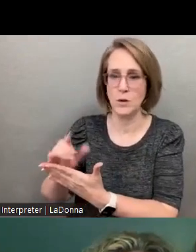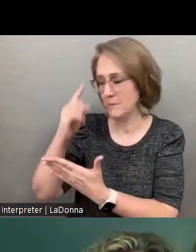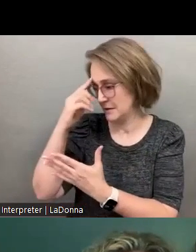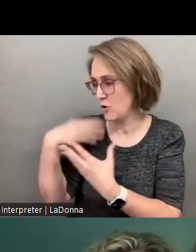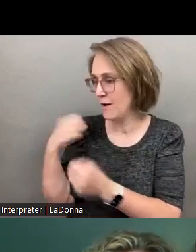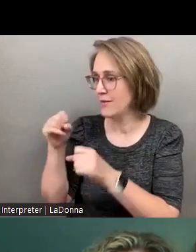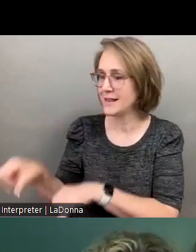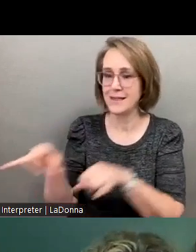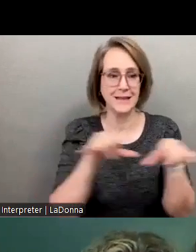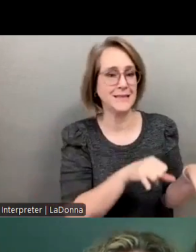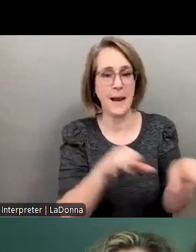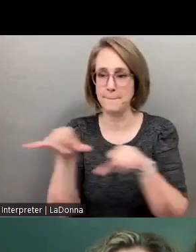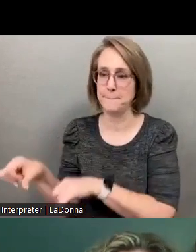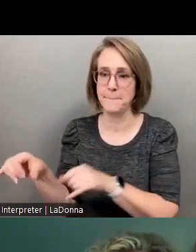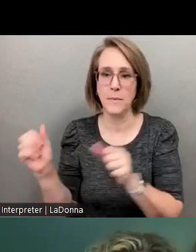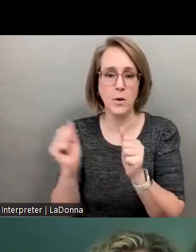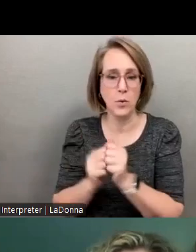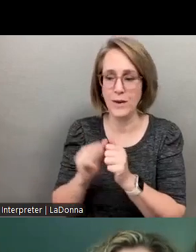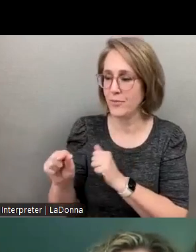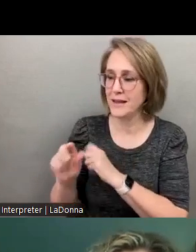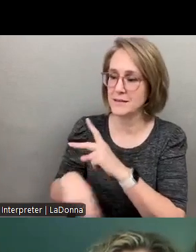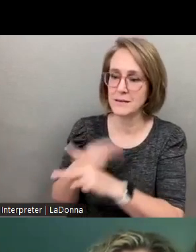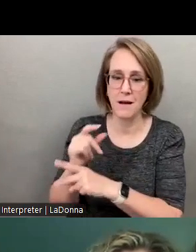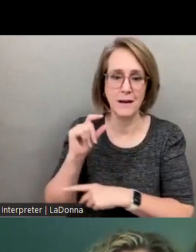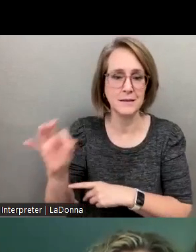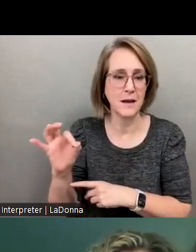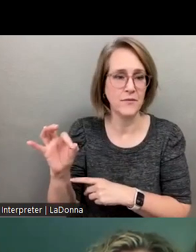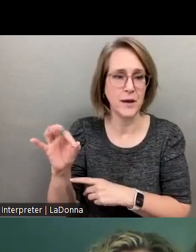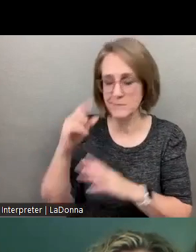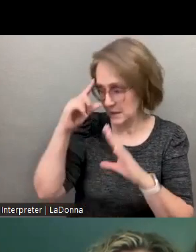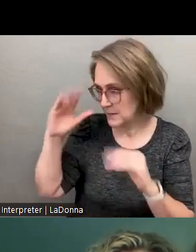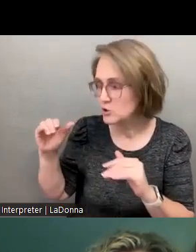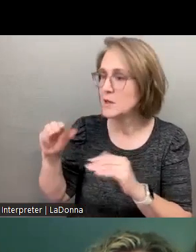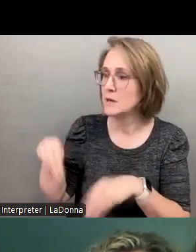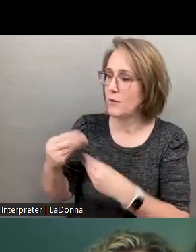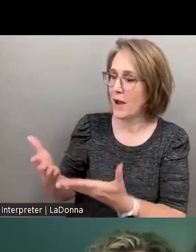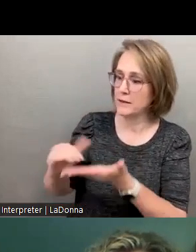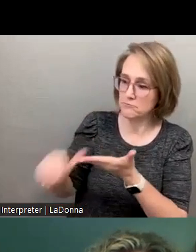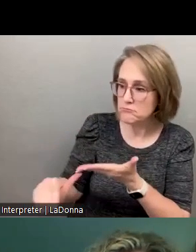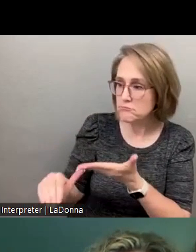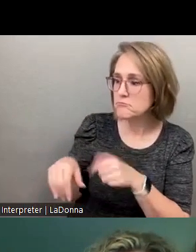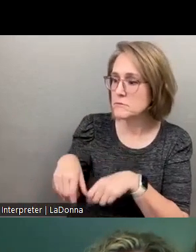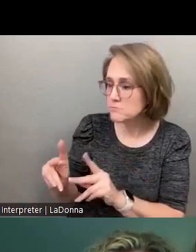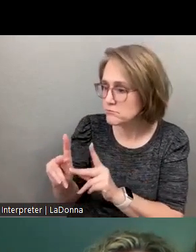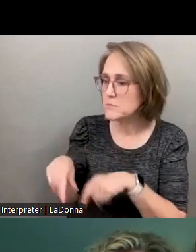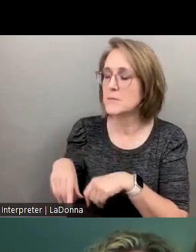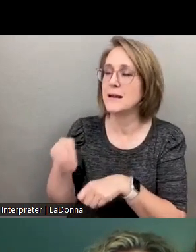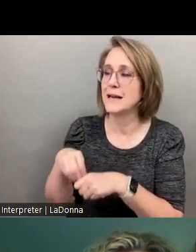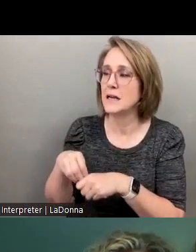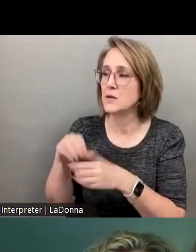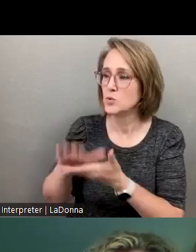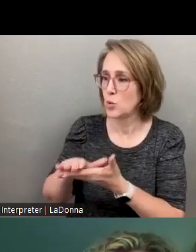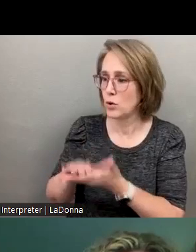the same when it comes to the sorts of allowances and accommodations that students are given in school.